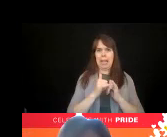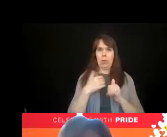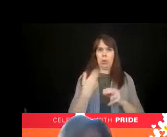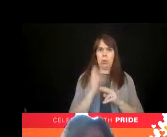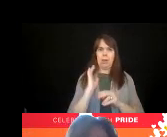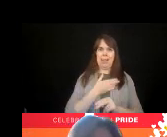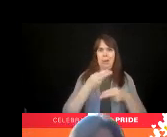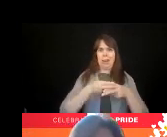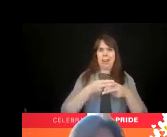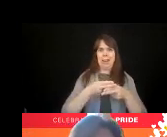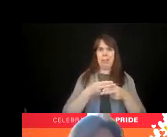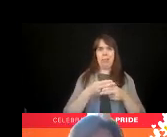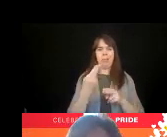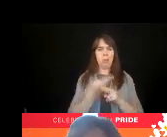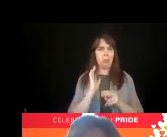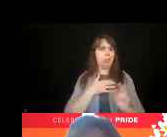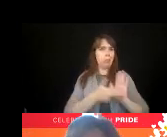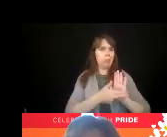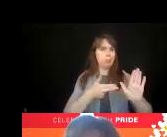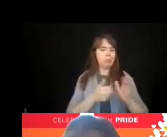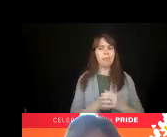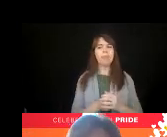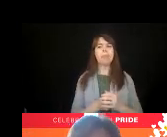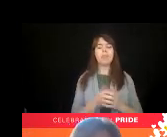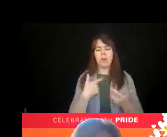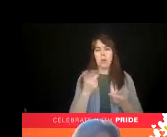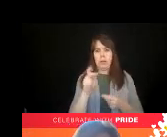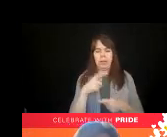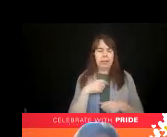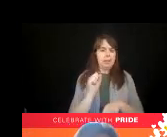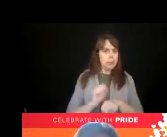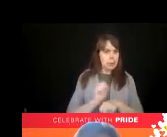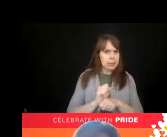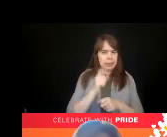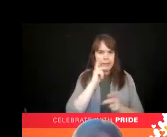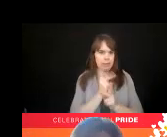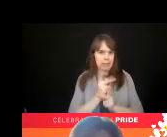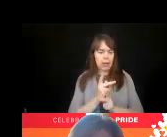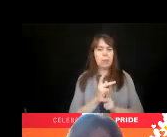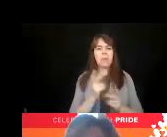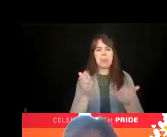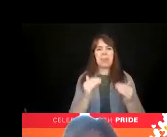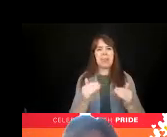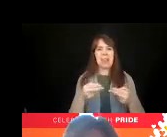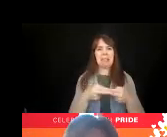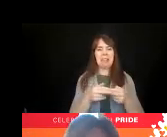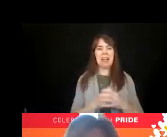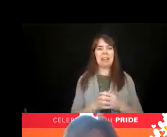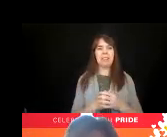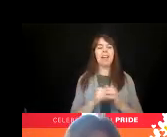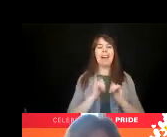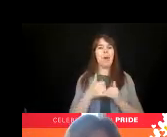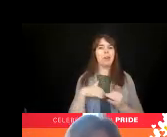our logos. So we did a little work, and the next slide shows what we